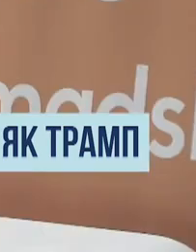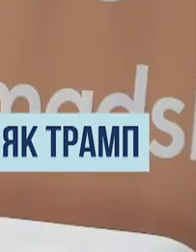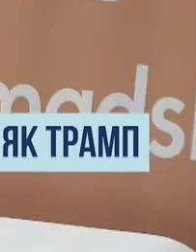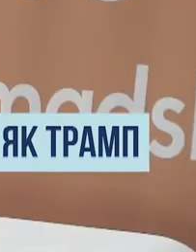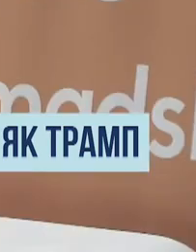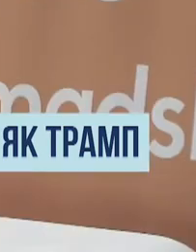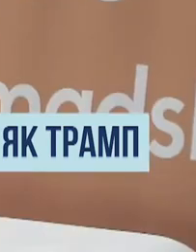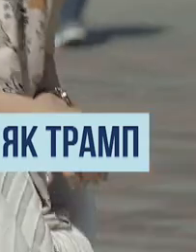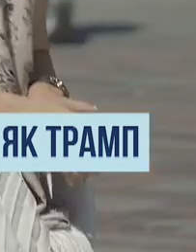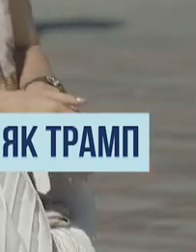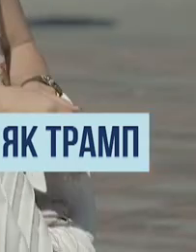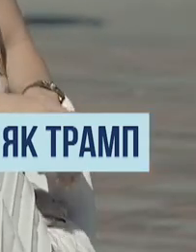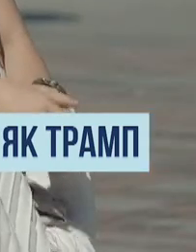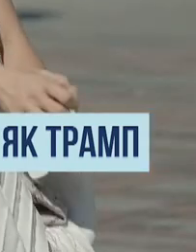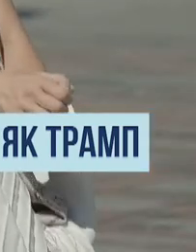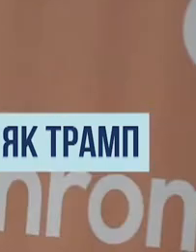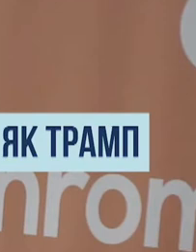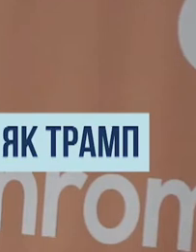foreign